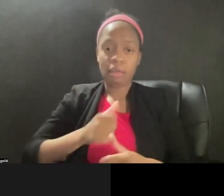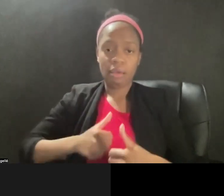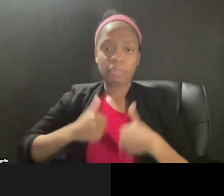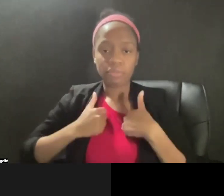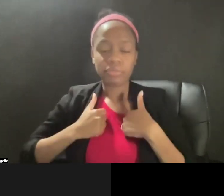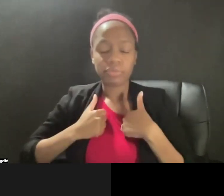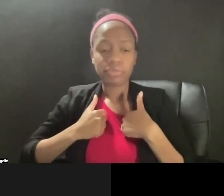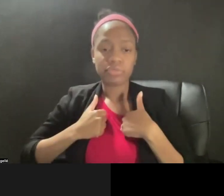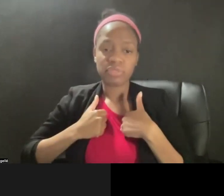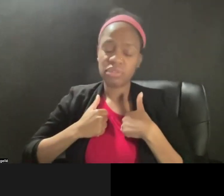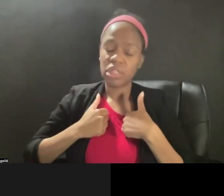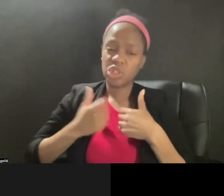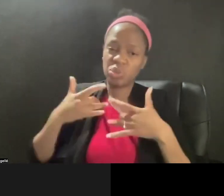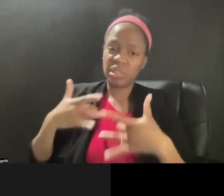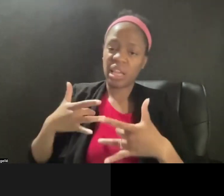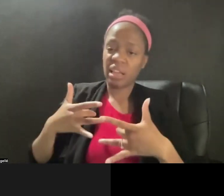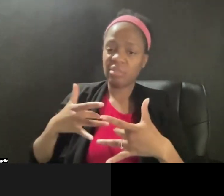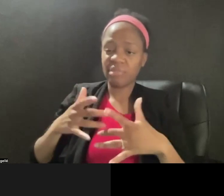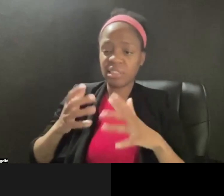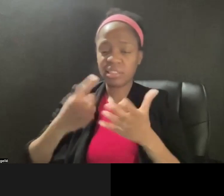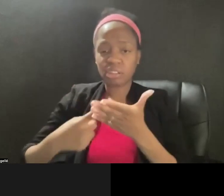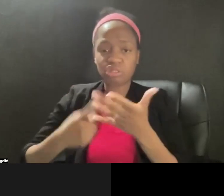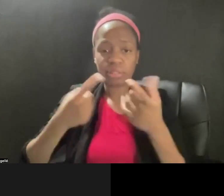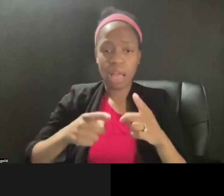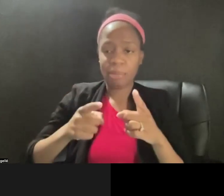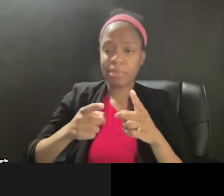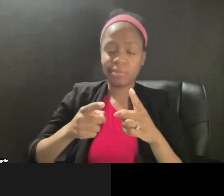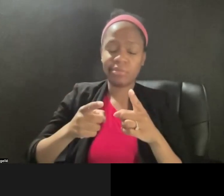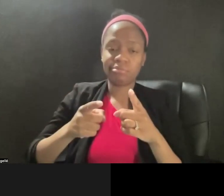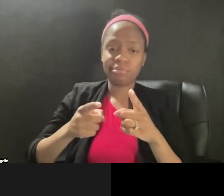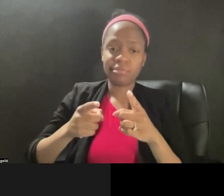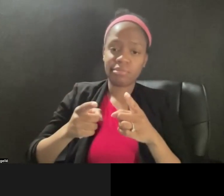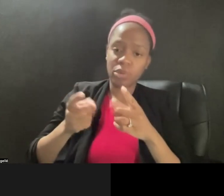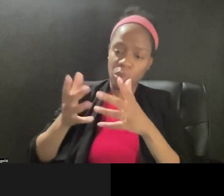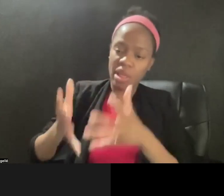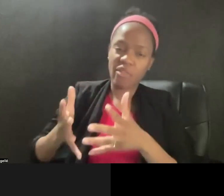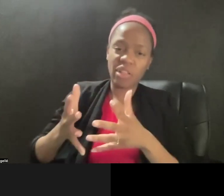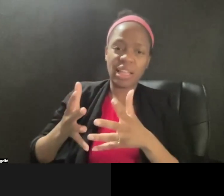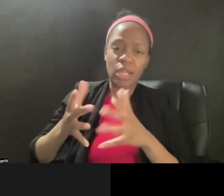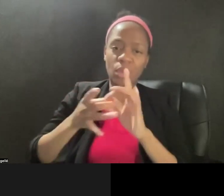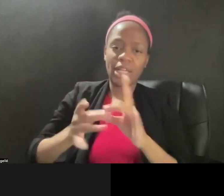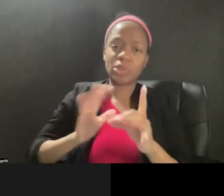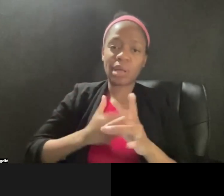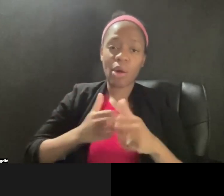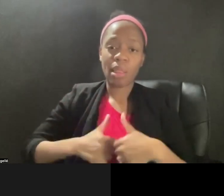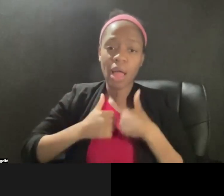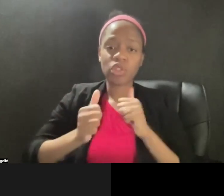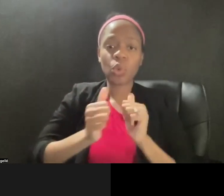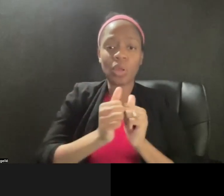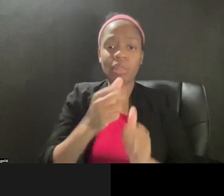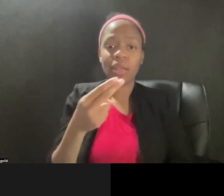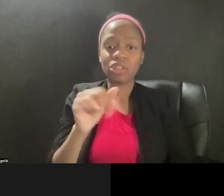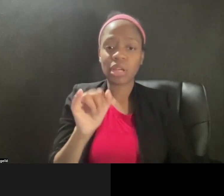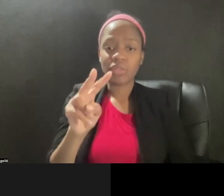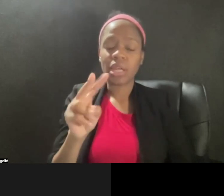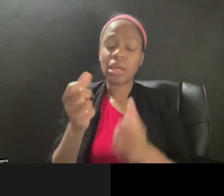of conversations surrounding our lives with HIV. Because as many of you are